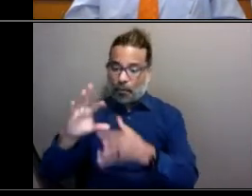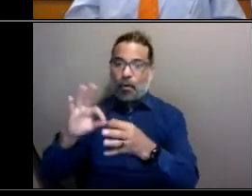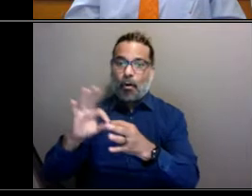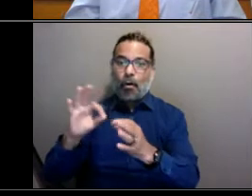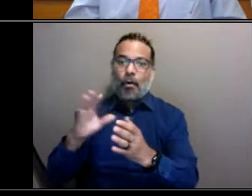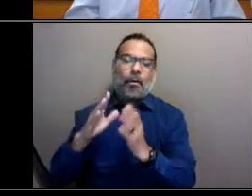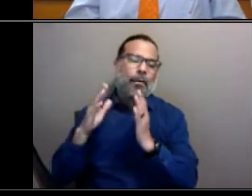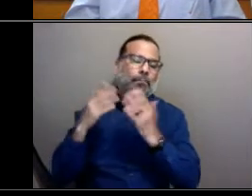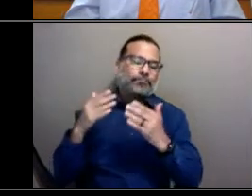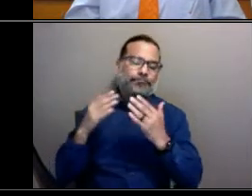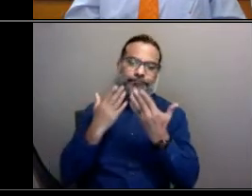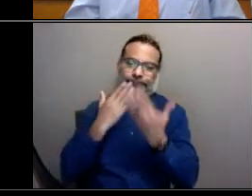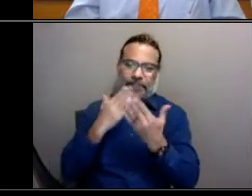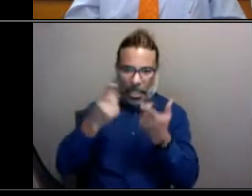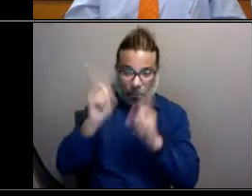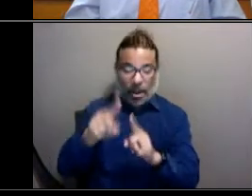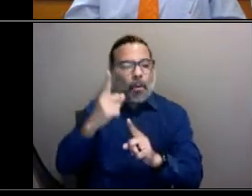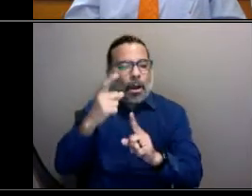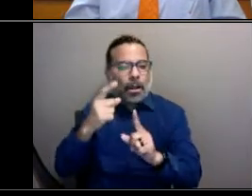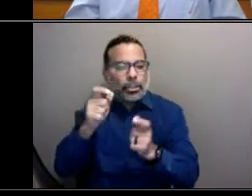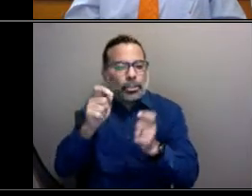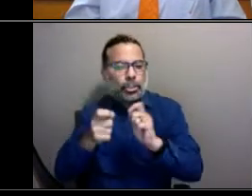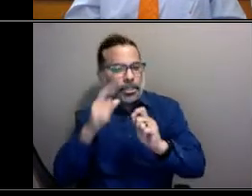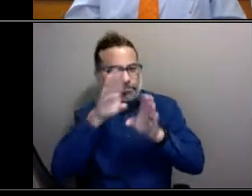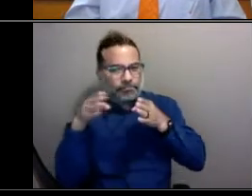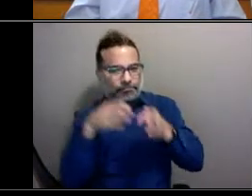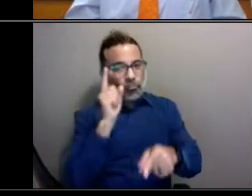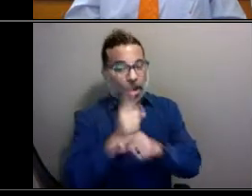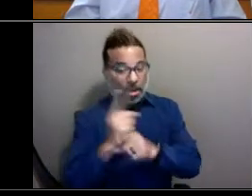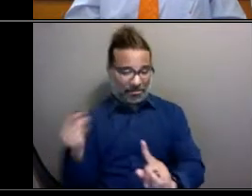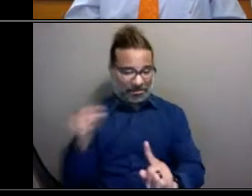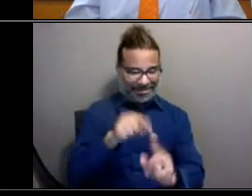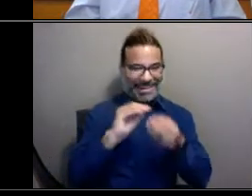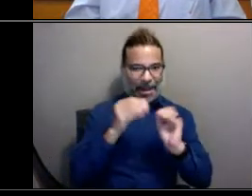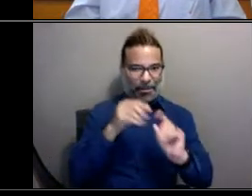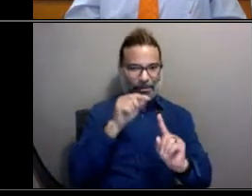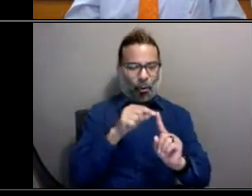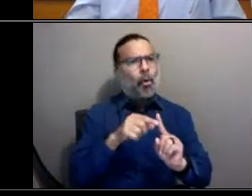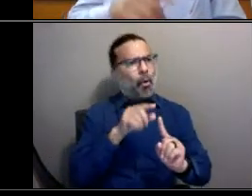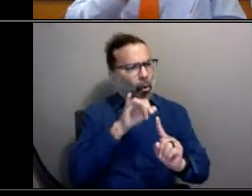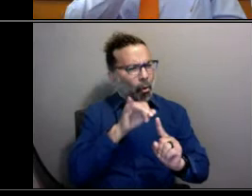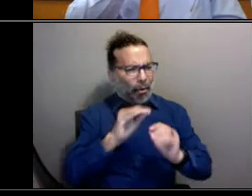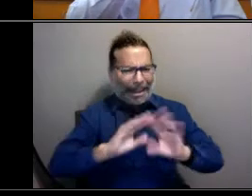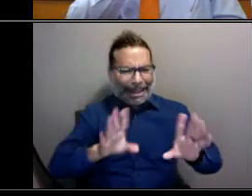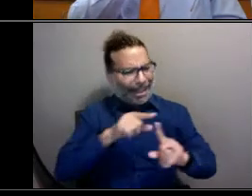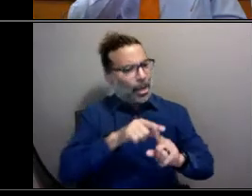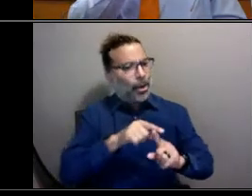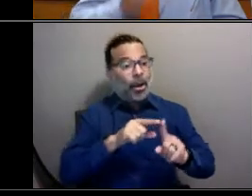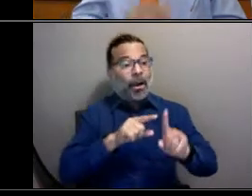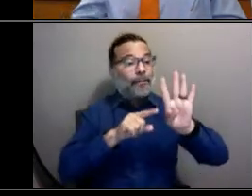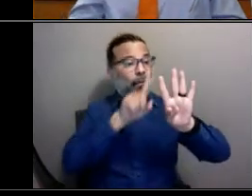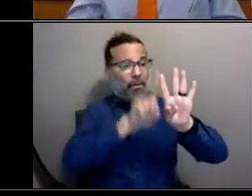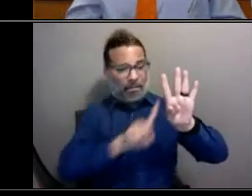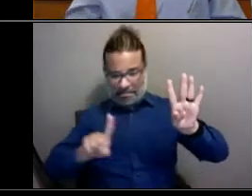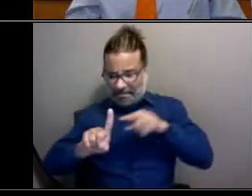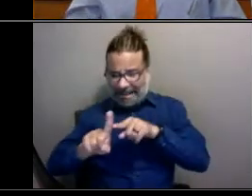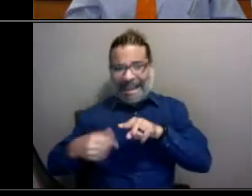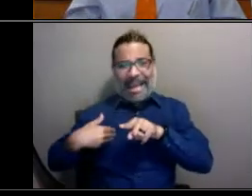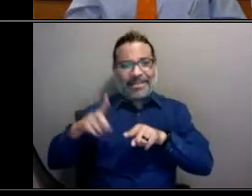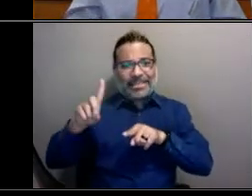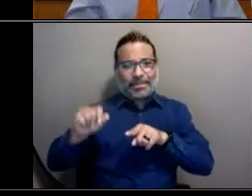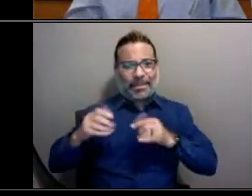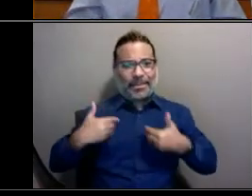focus on is a little bit different. And yes, let's go back to the numbers. It's very compelling. 1 in 4 people have a disability. But sometimes people